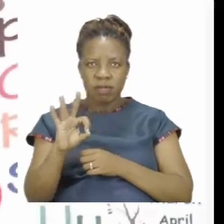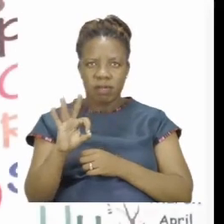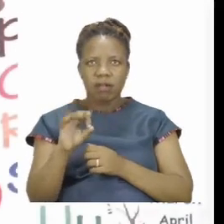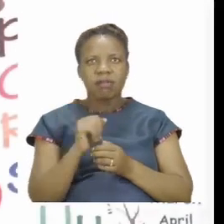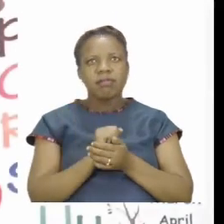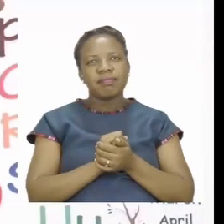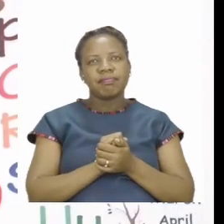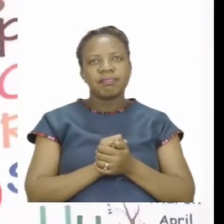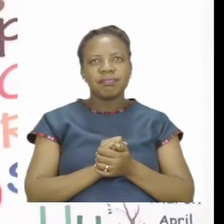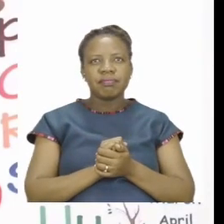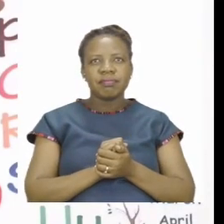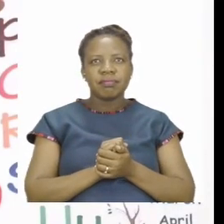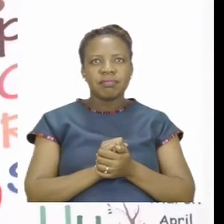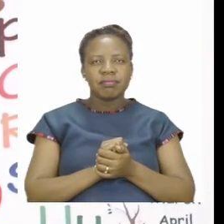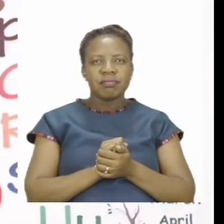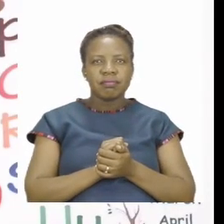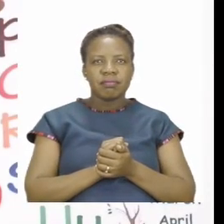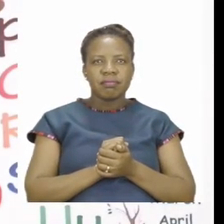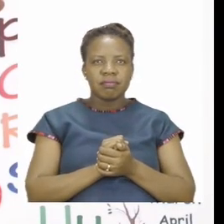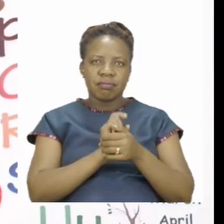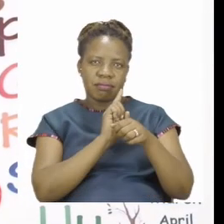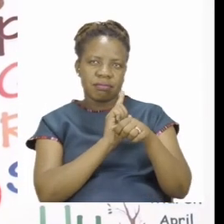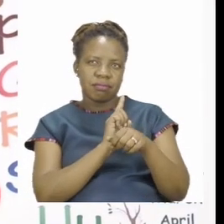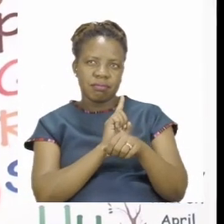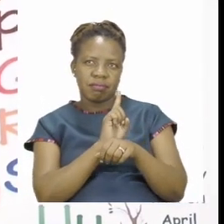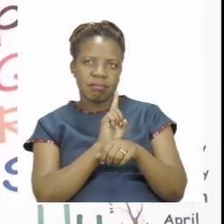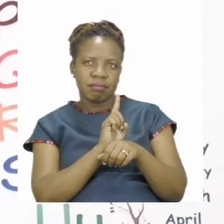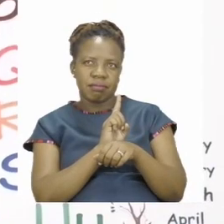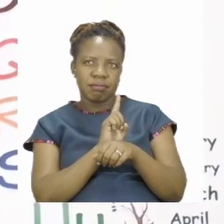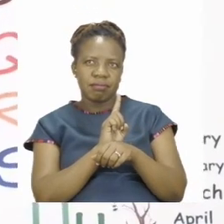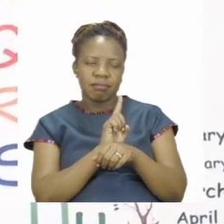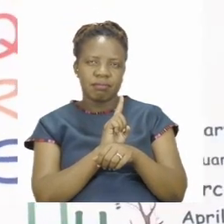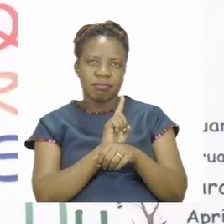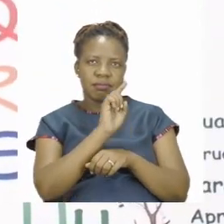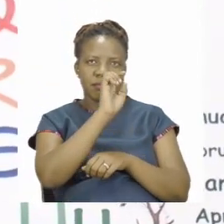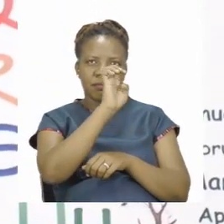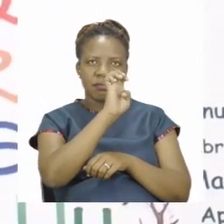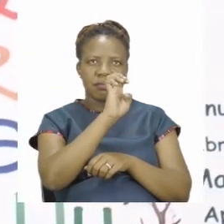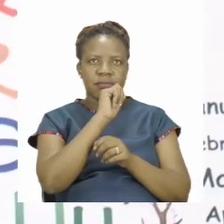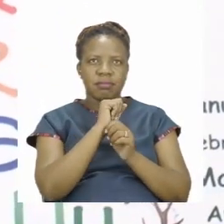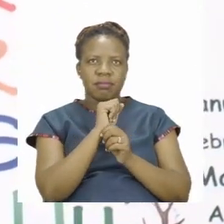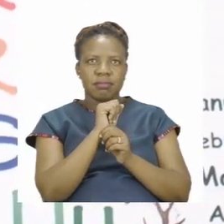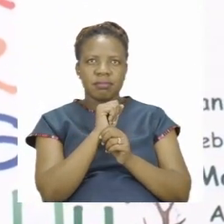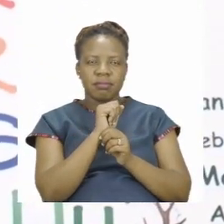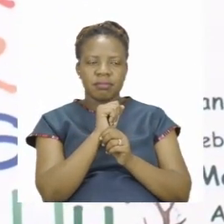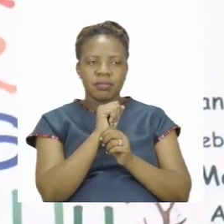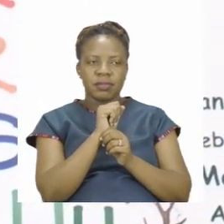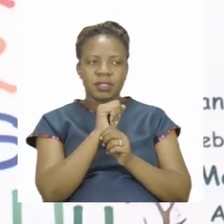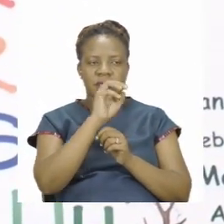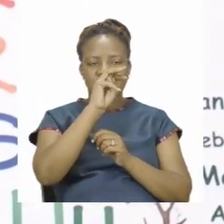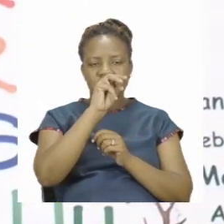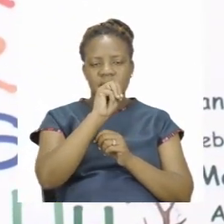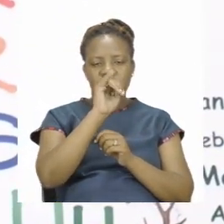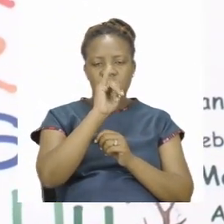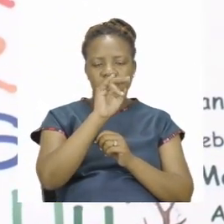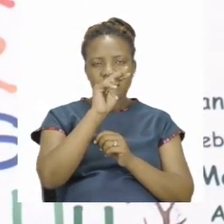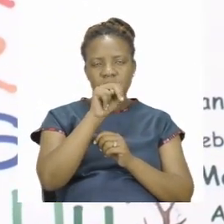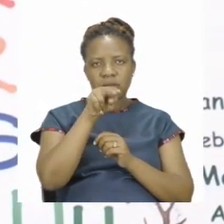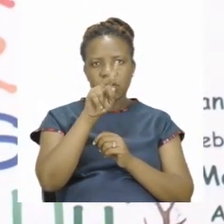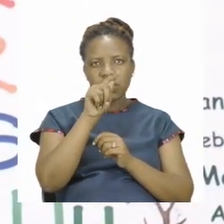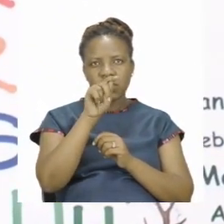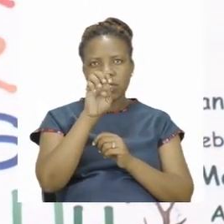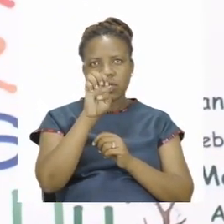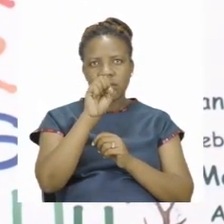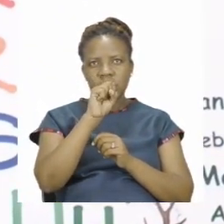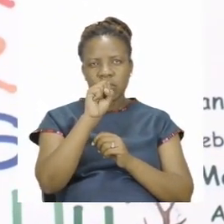well. For the first one, E, the minute hand is pointing directly to